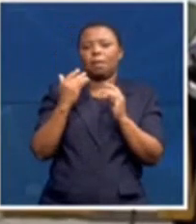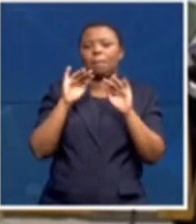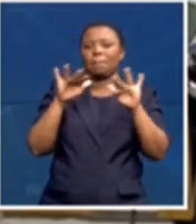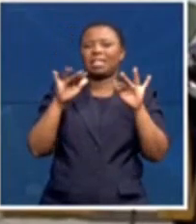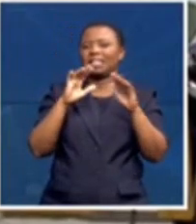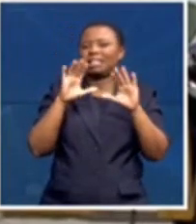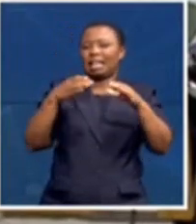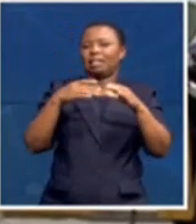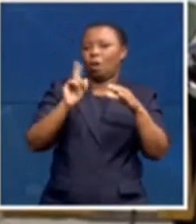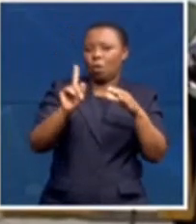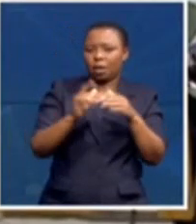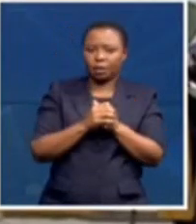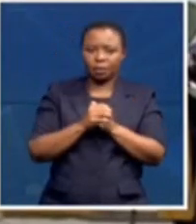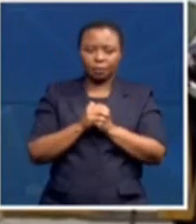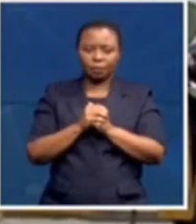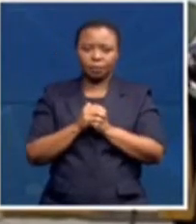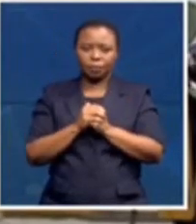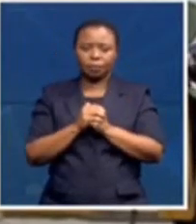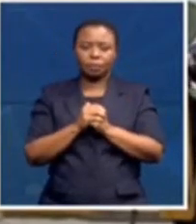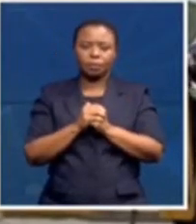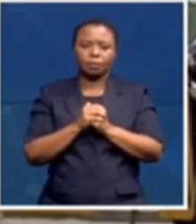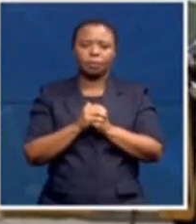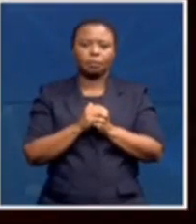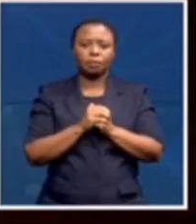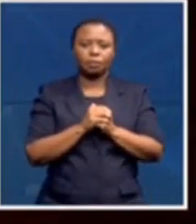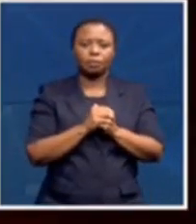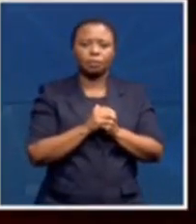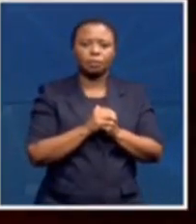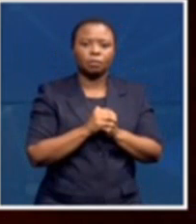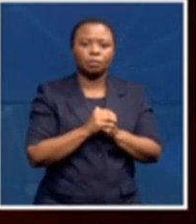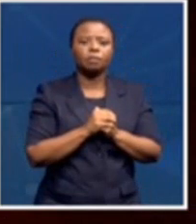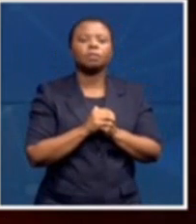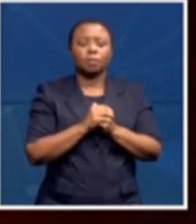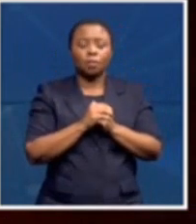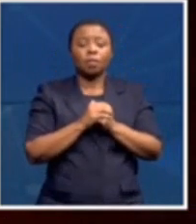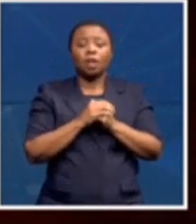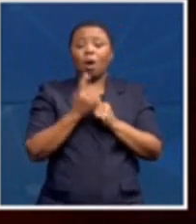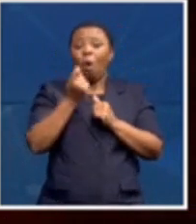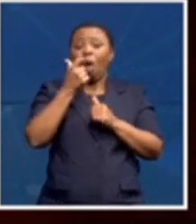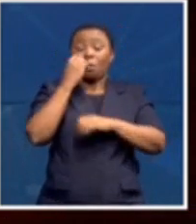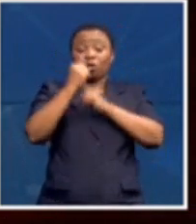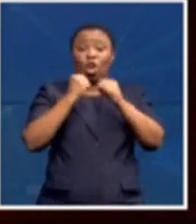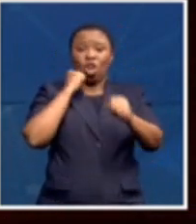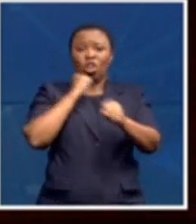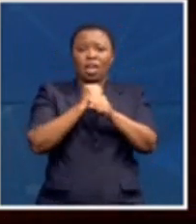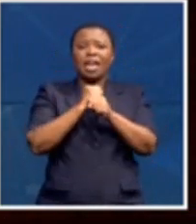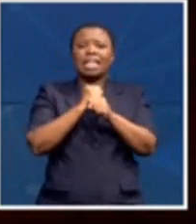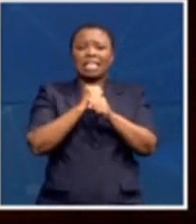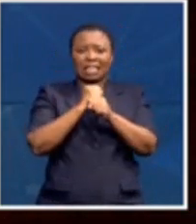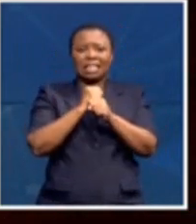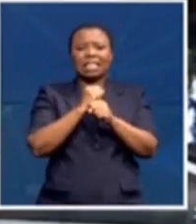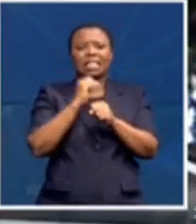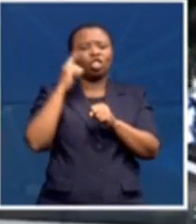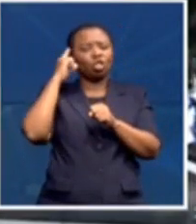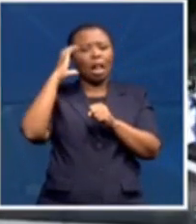It's almost a year since Charlotte Maxeke Hospital was gutted by fire, and it's still not been fully